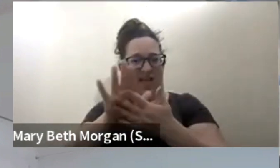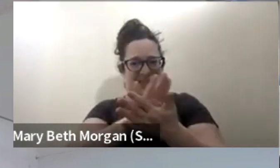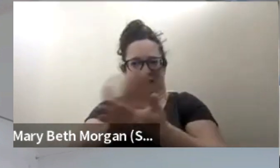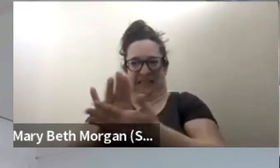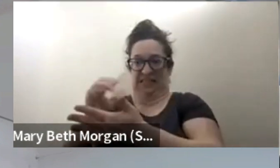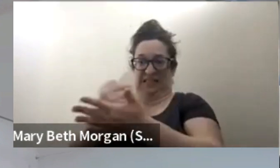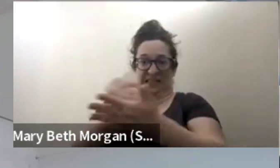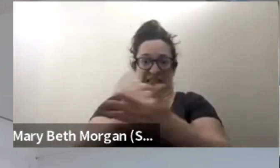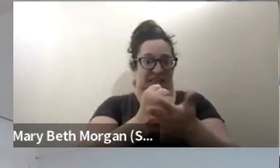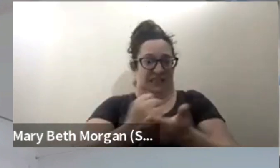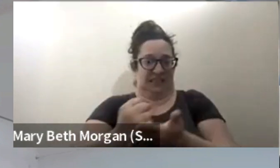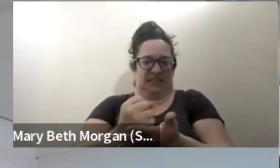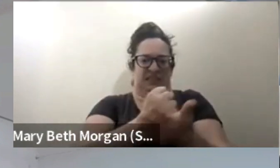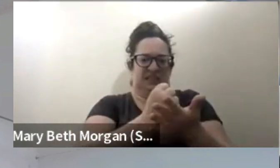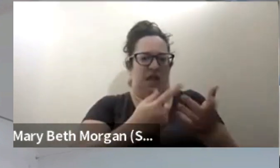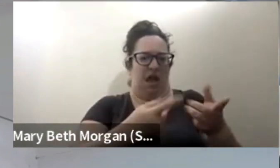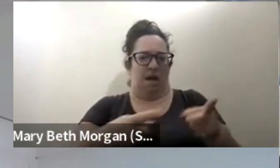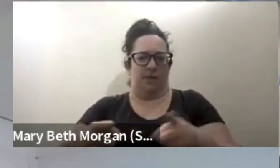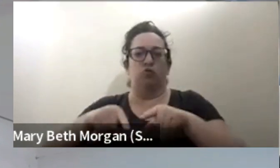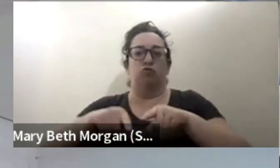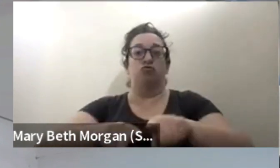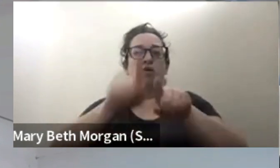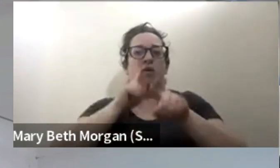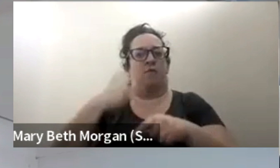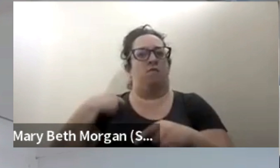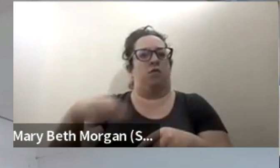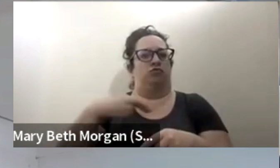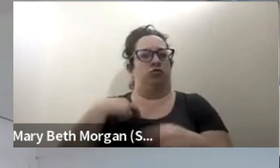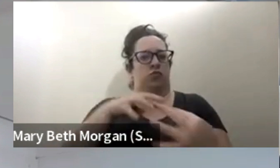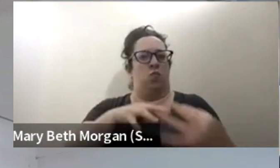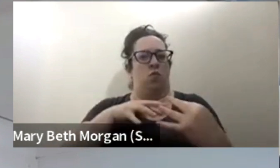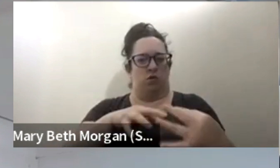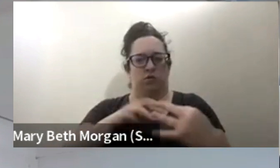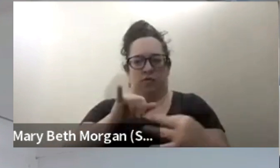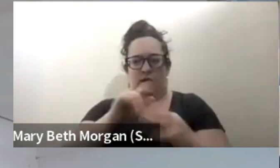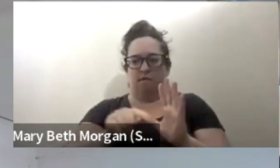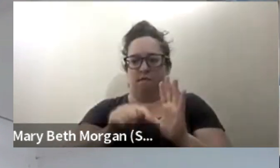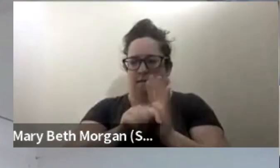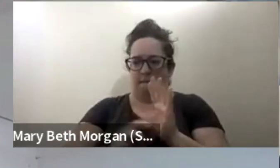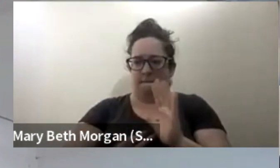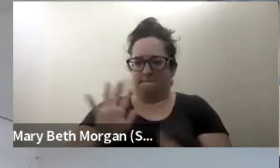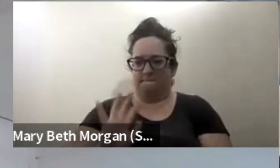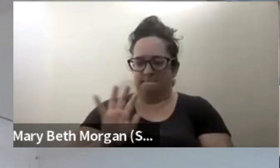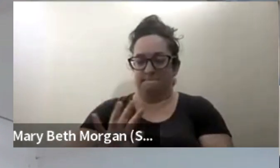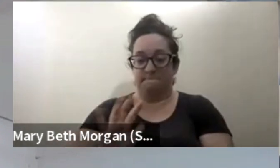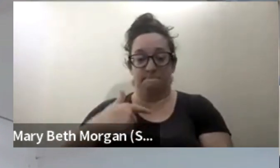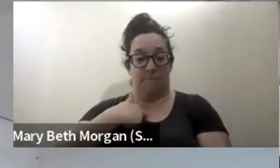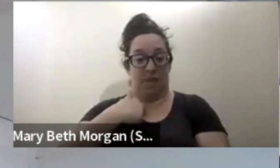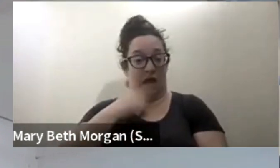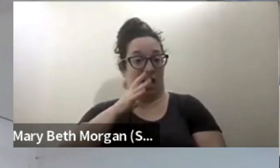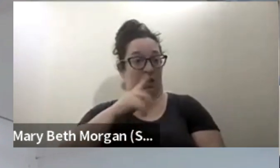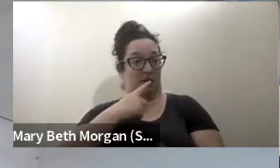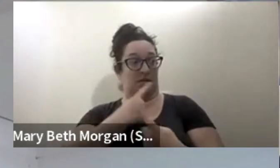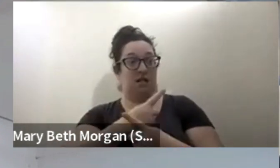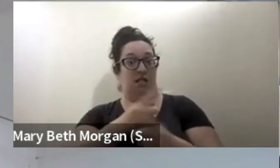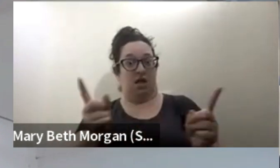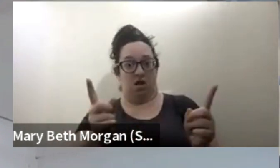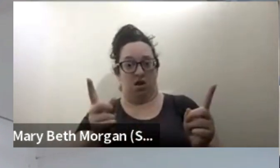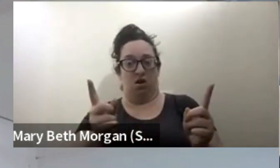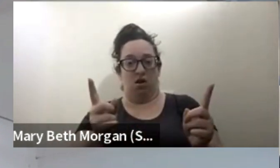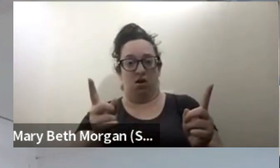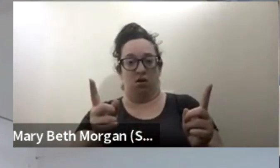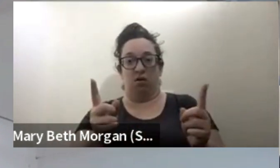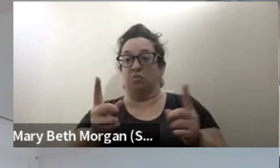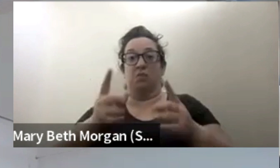the things that survived is this great simple statement: I declare that later on, even